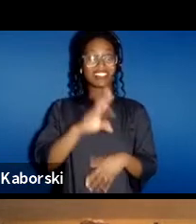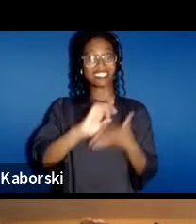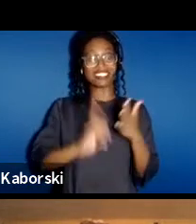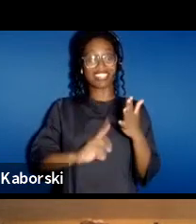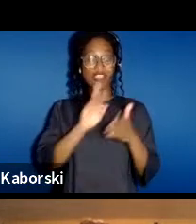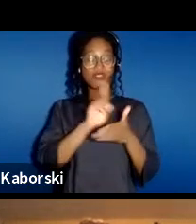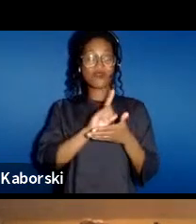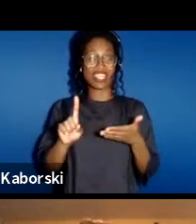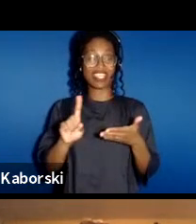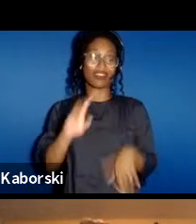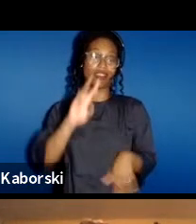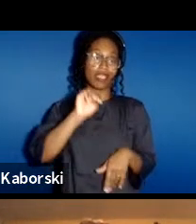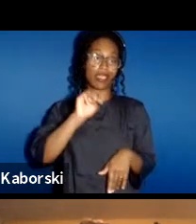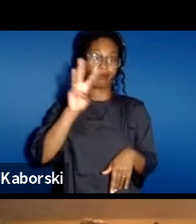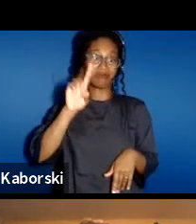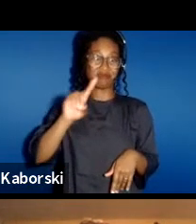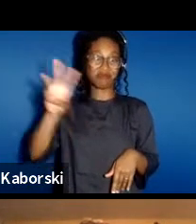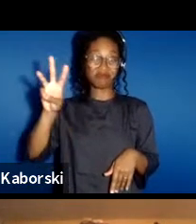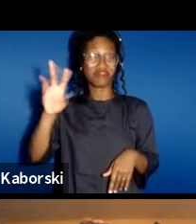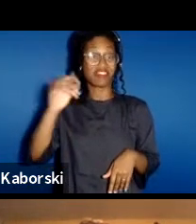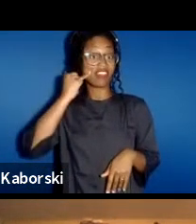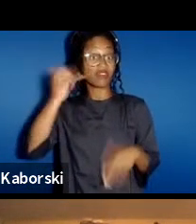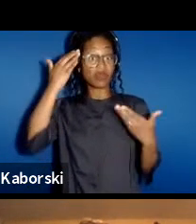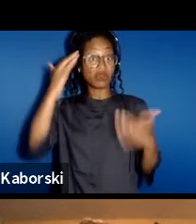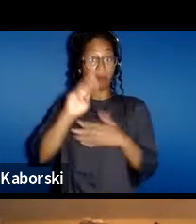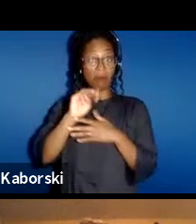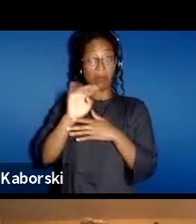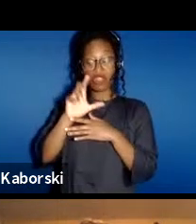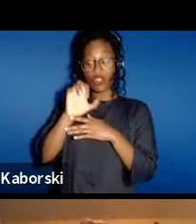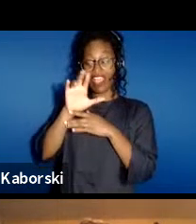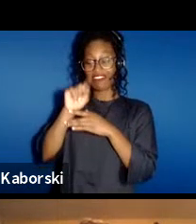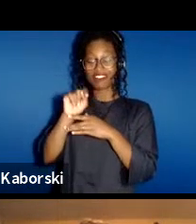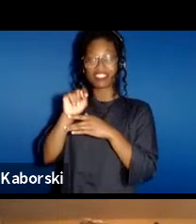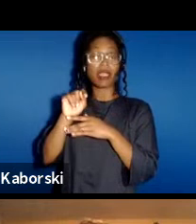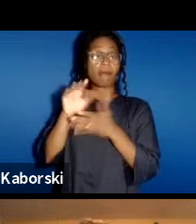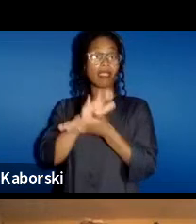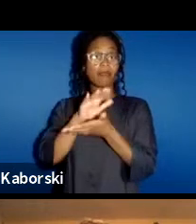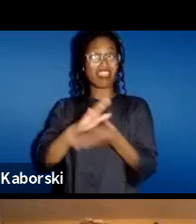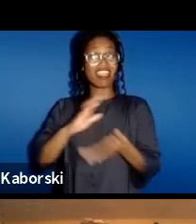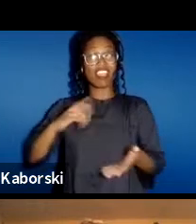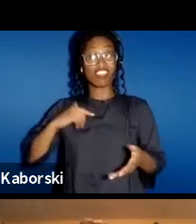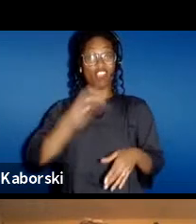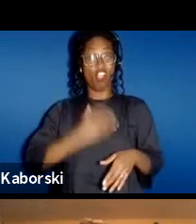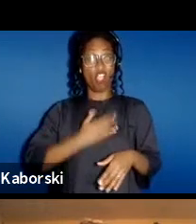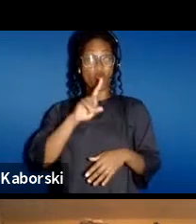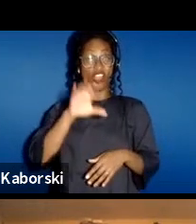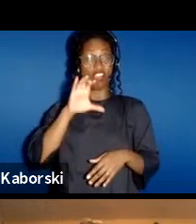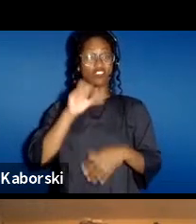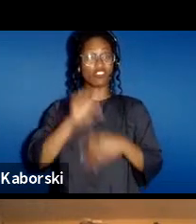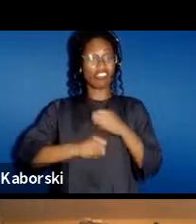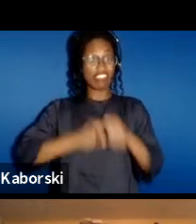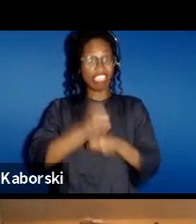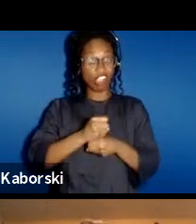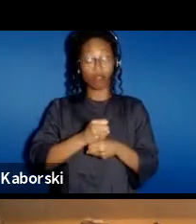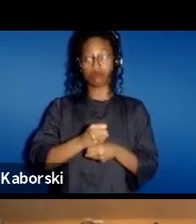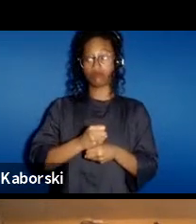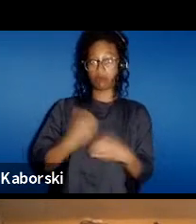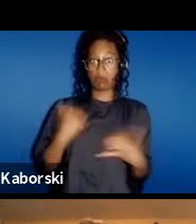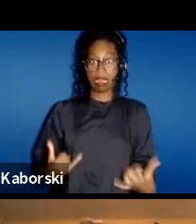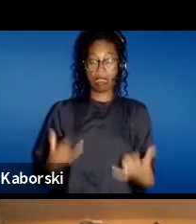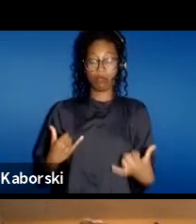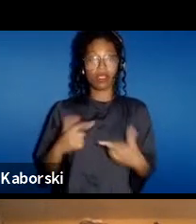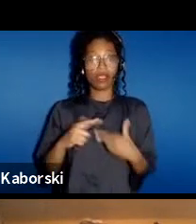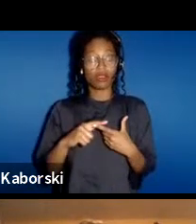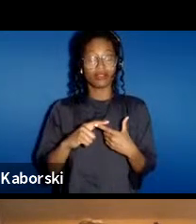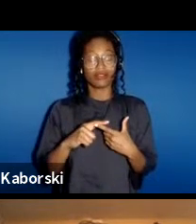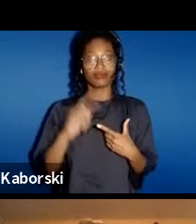familiar with Millcraft paper, we're in our 100th year, which seems unreal. And, you know, like we're just starting